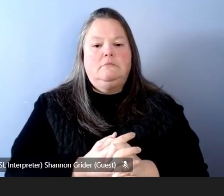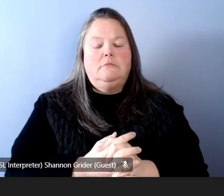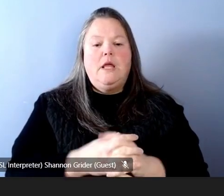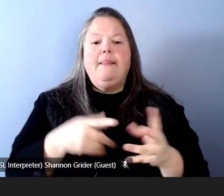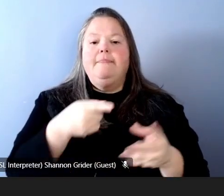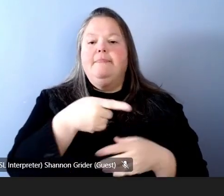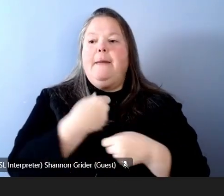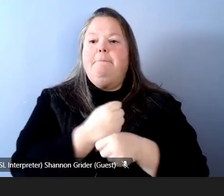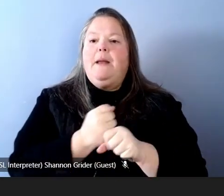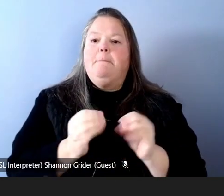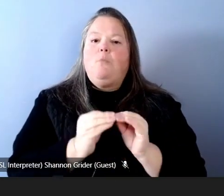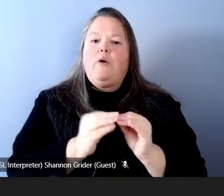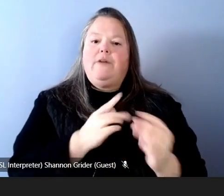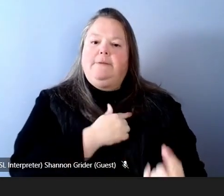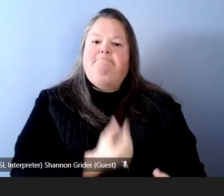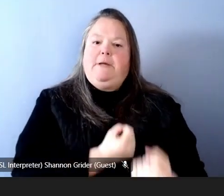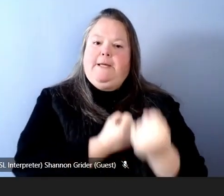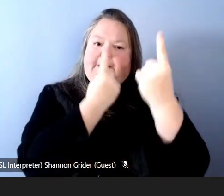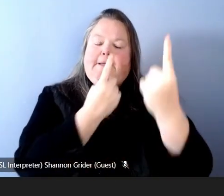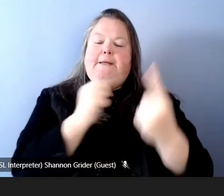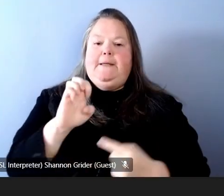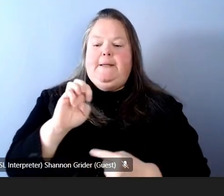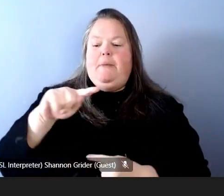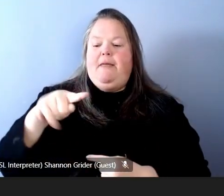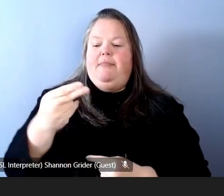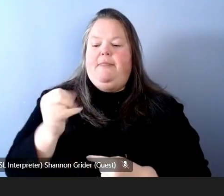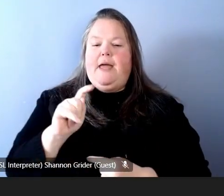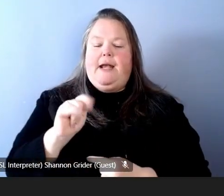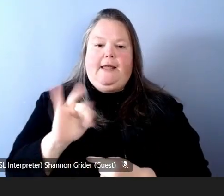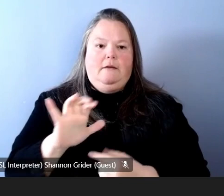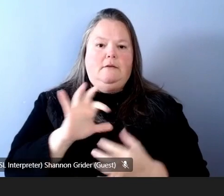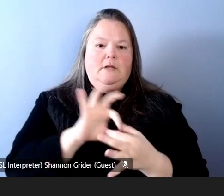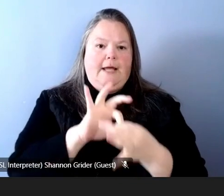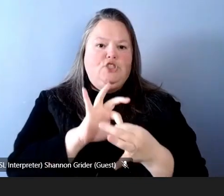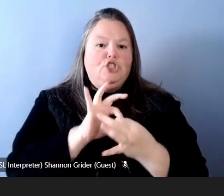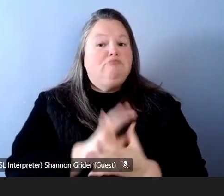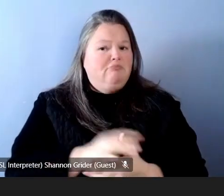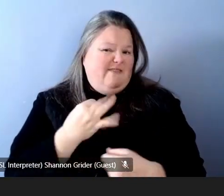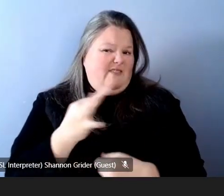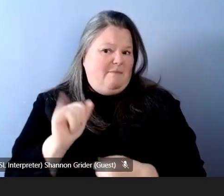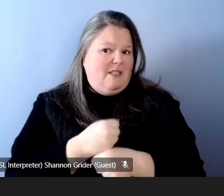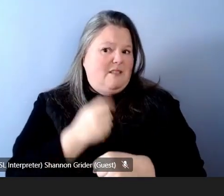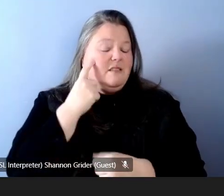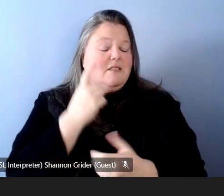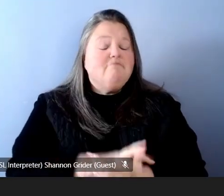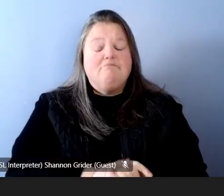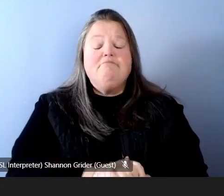like an empathetic connection. Like, if that makes sense.